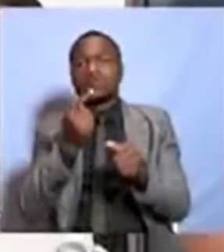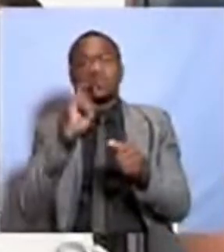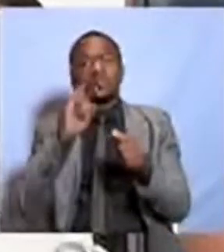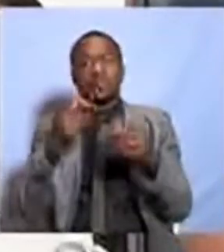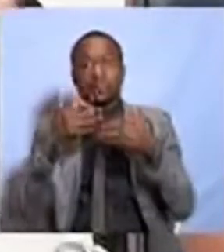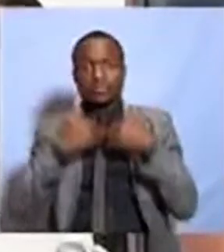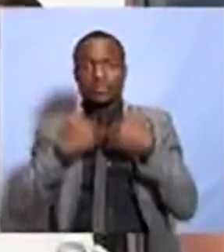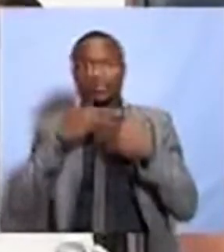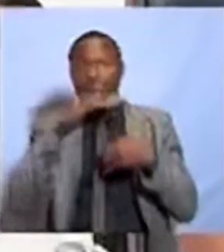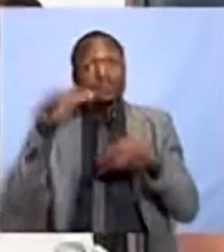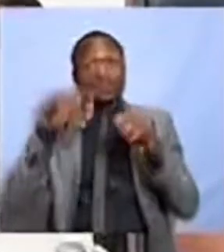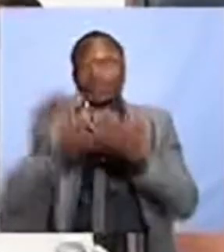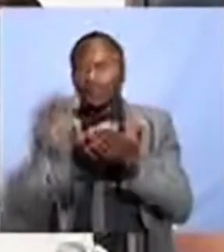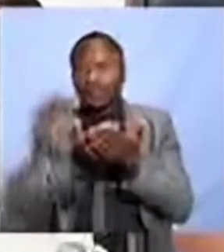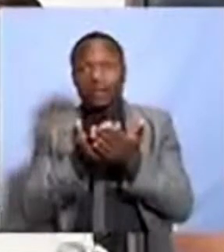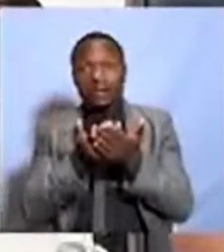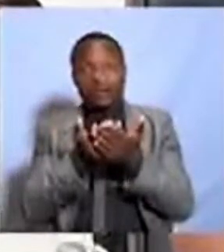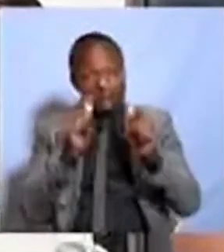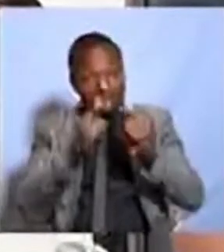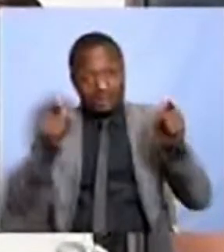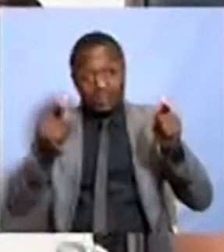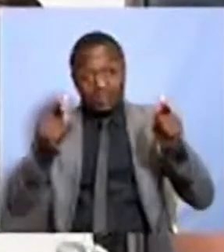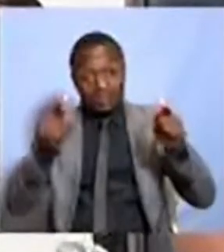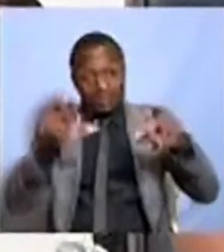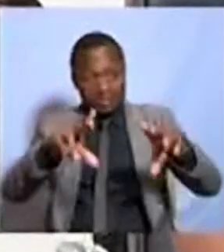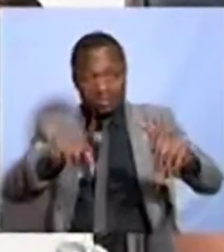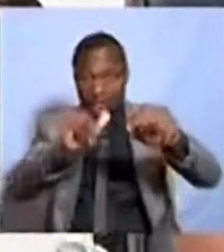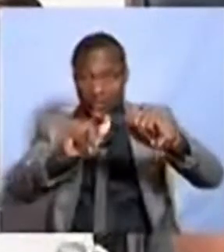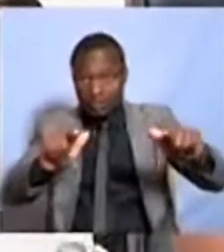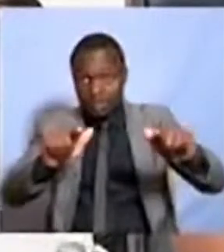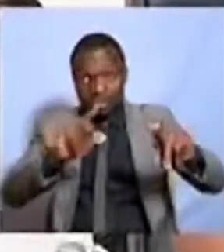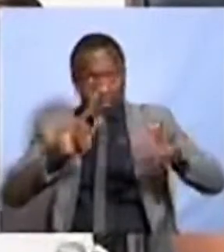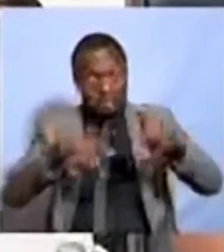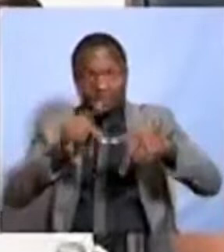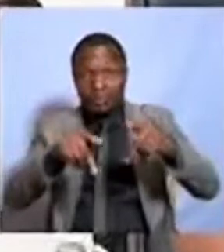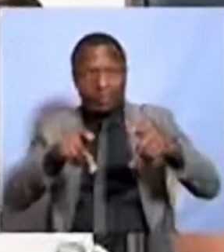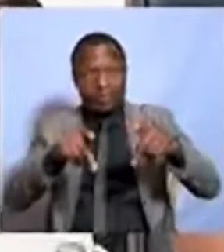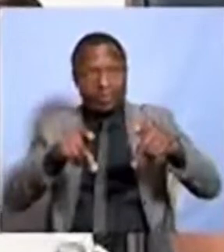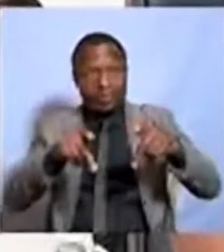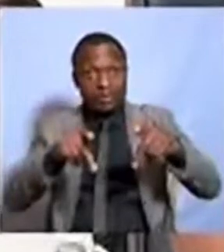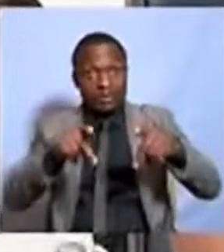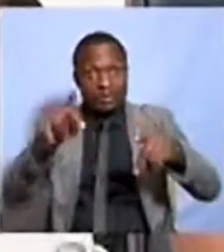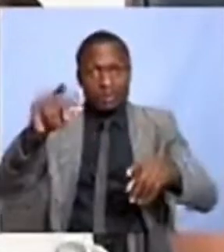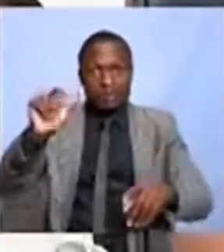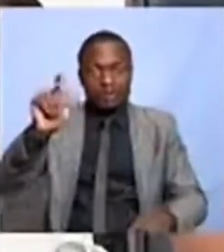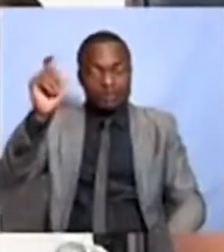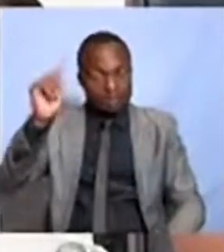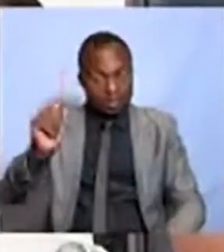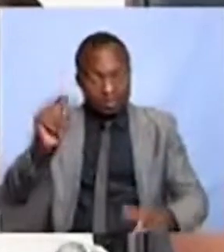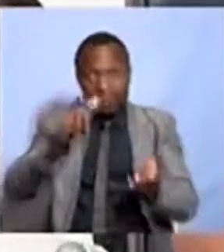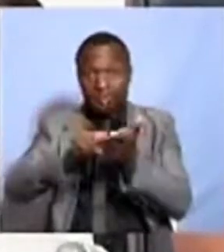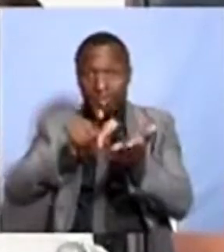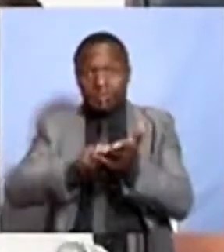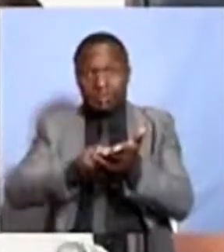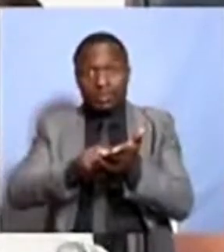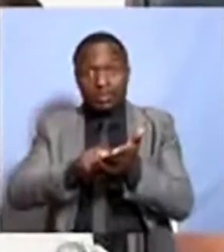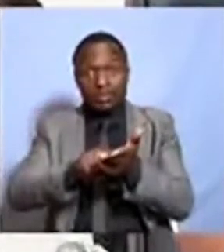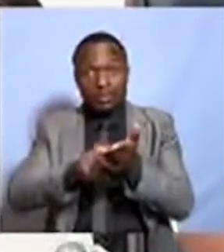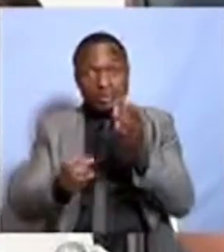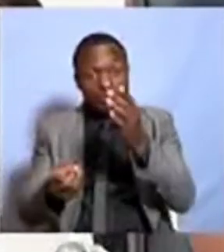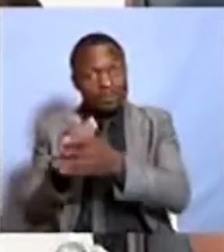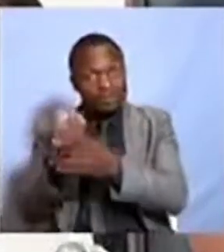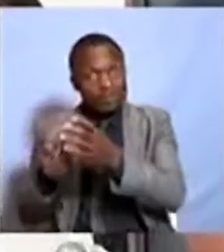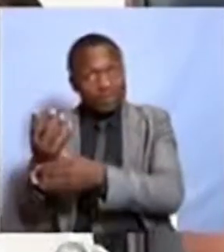backyard, how big are the spaces, even for people with poverty here in Lusaka? How big are the spaces for everybody to plant their own maize? It's not